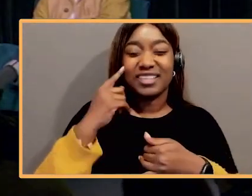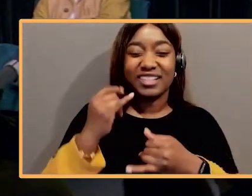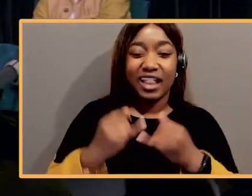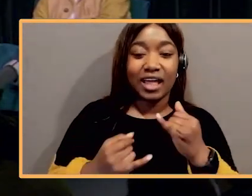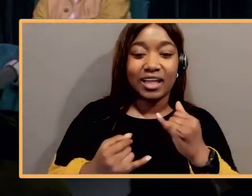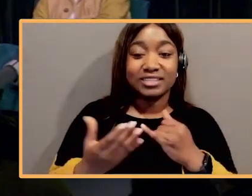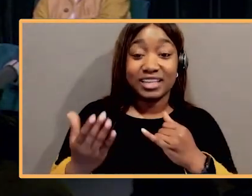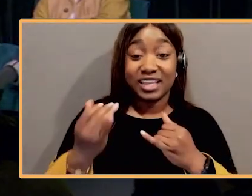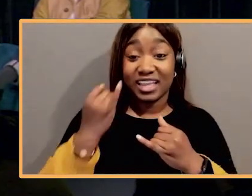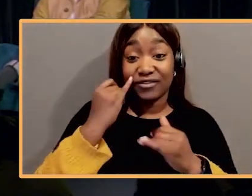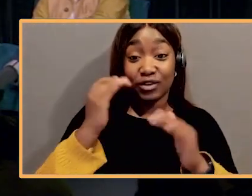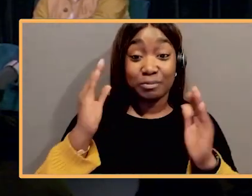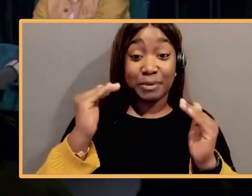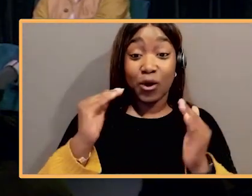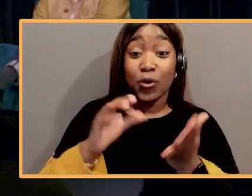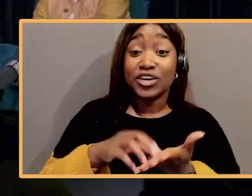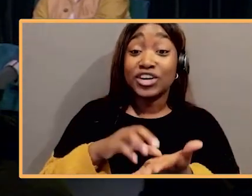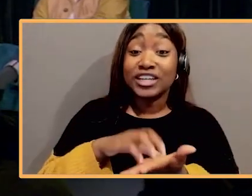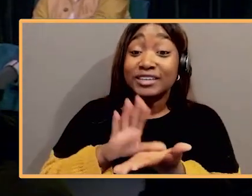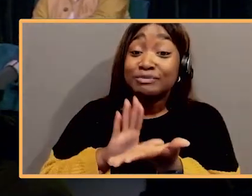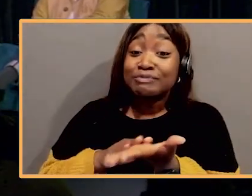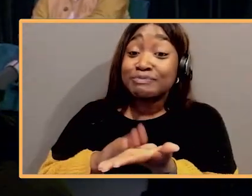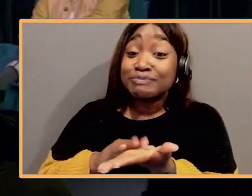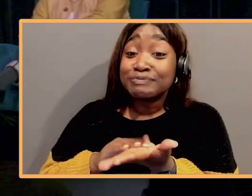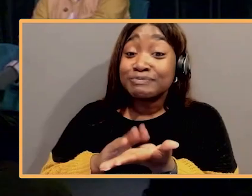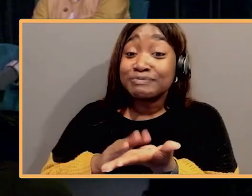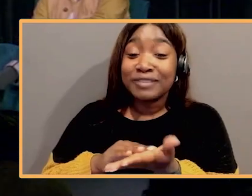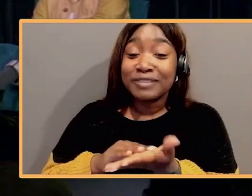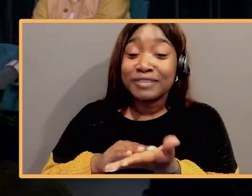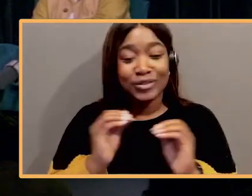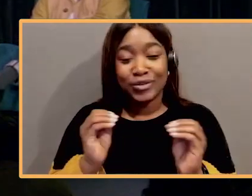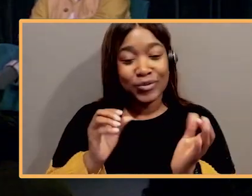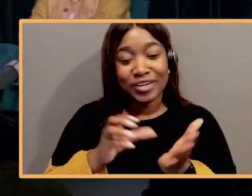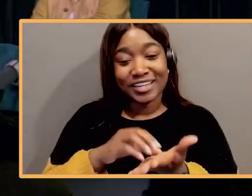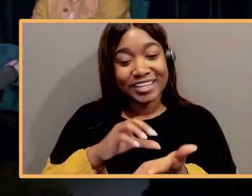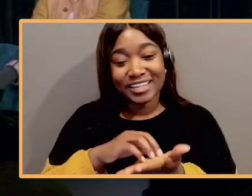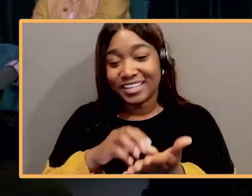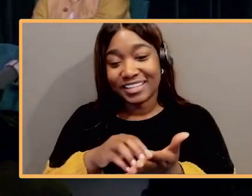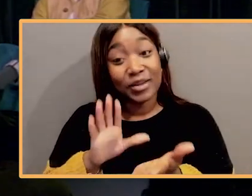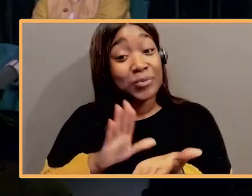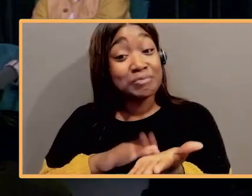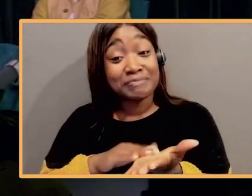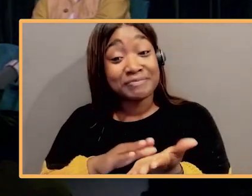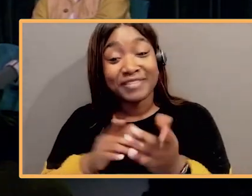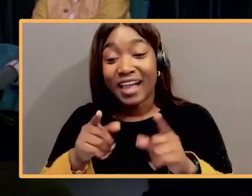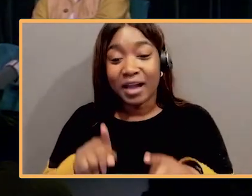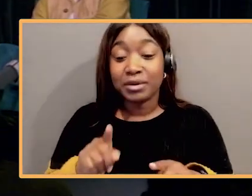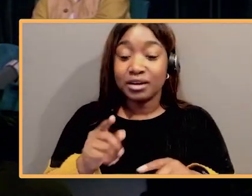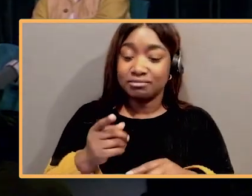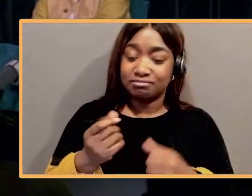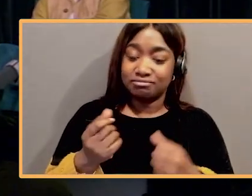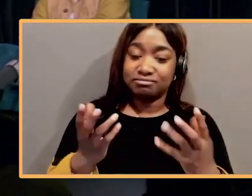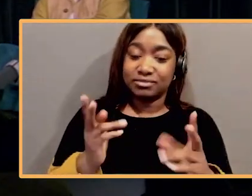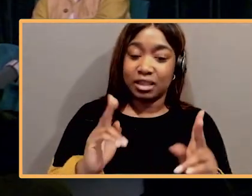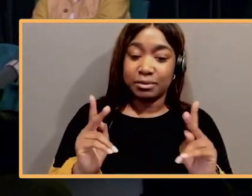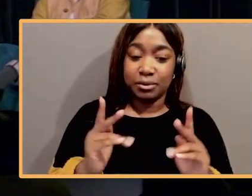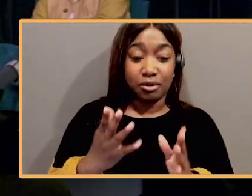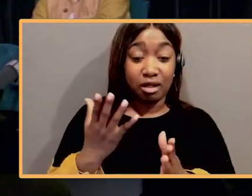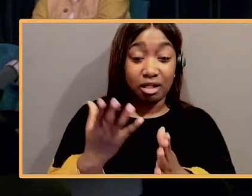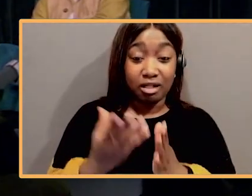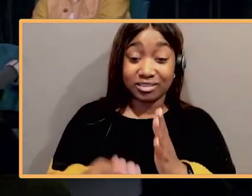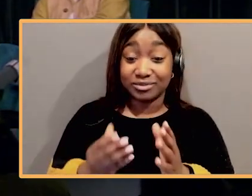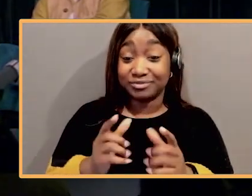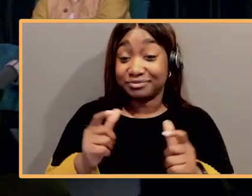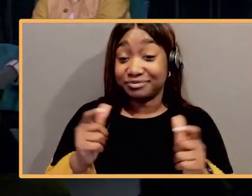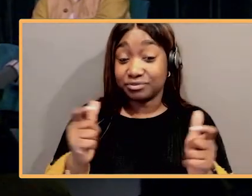cookie, there are no cookies. And there are people who have lost huge amount of business and work and are still in it.